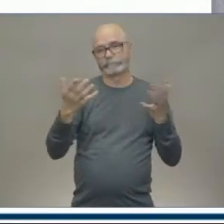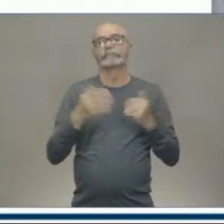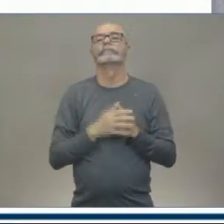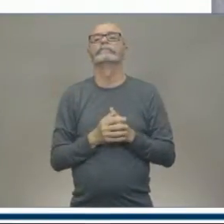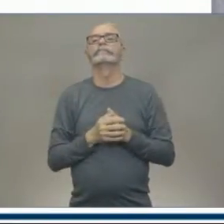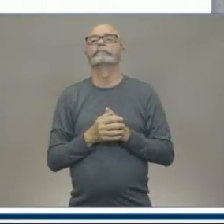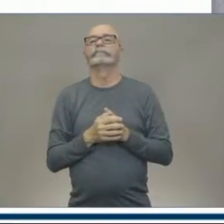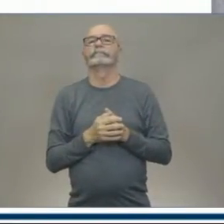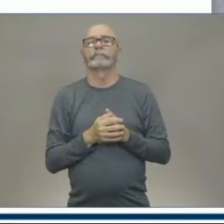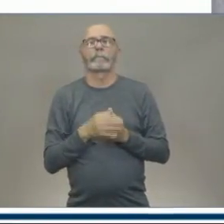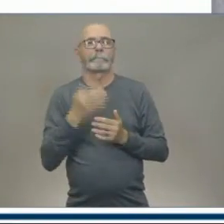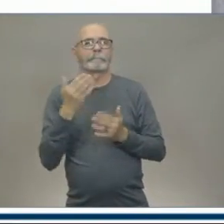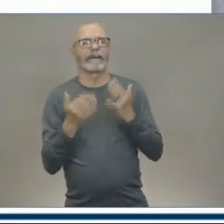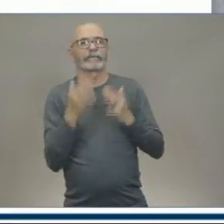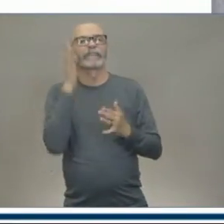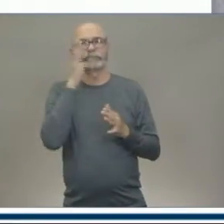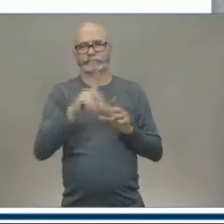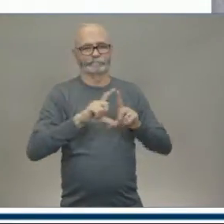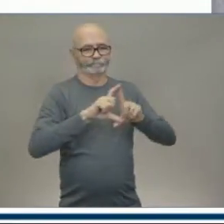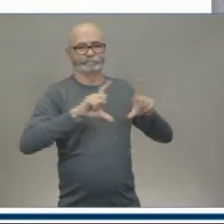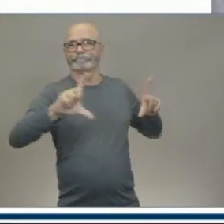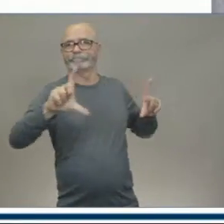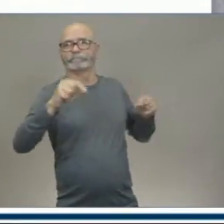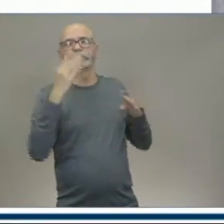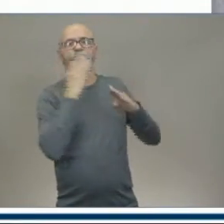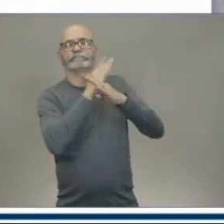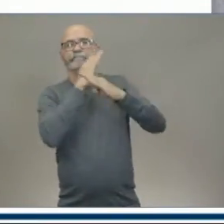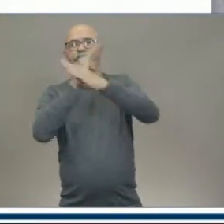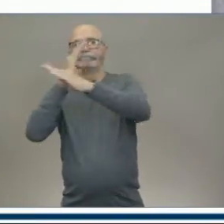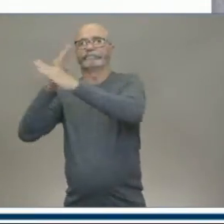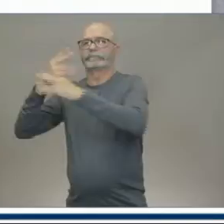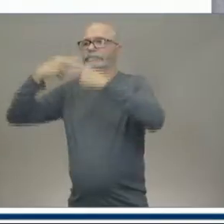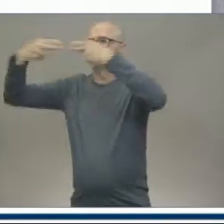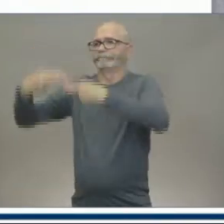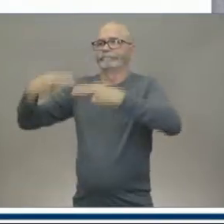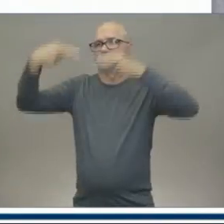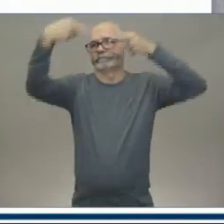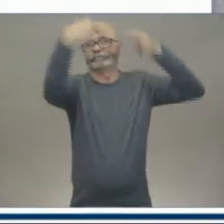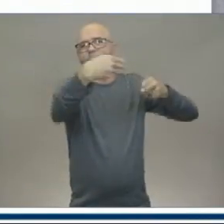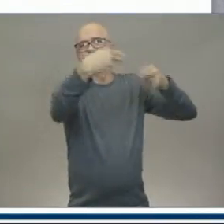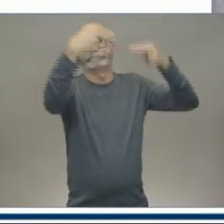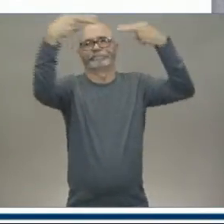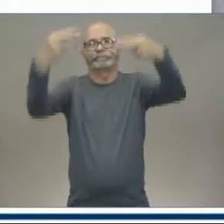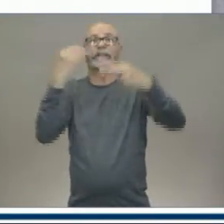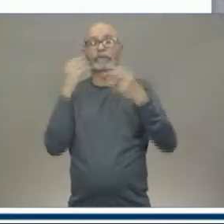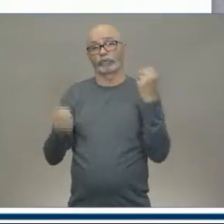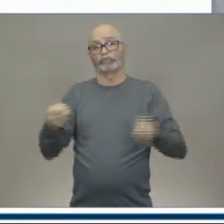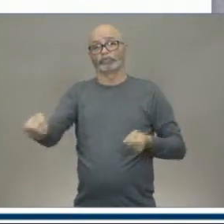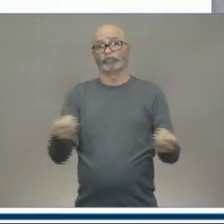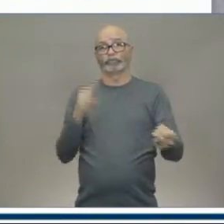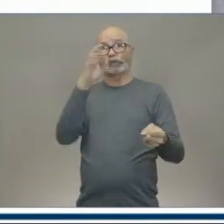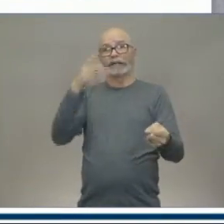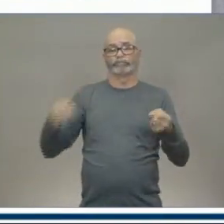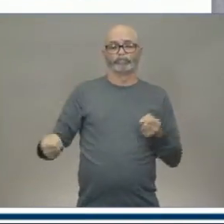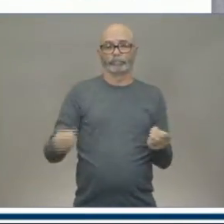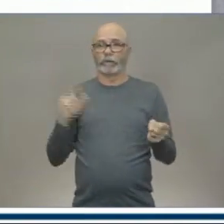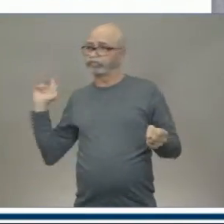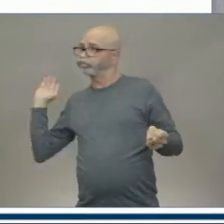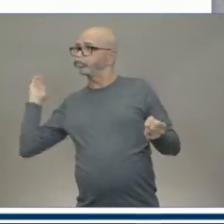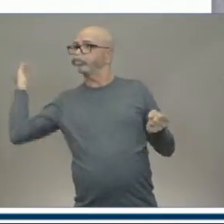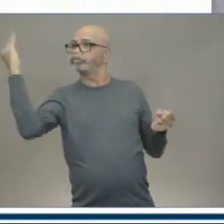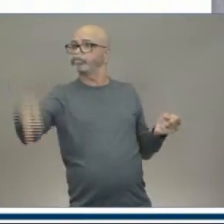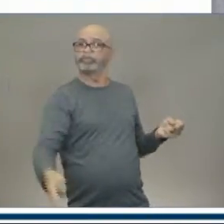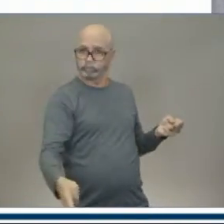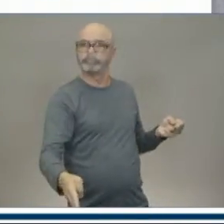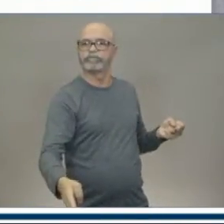think there's a barrier going up between the two lanes, one where trucks will be able to go and those that are in